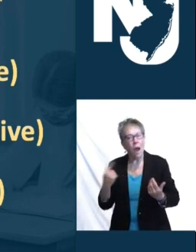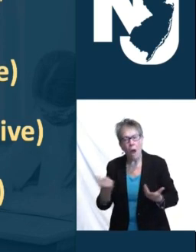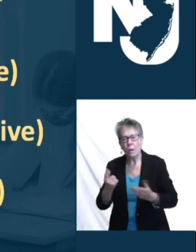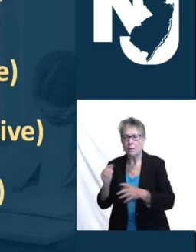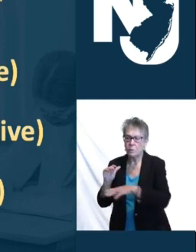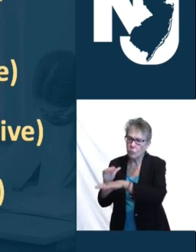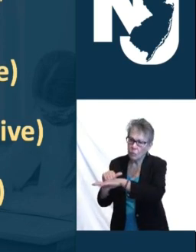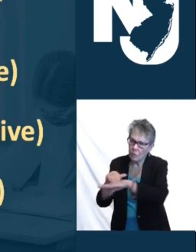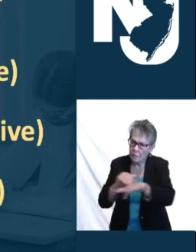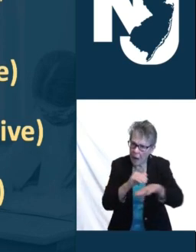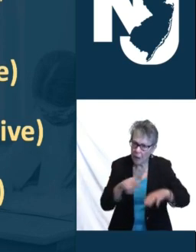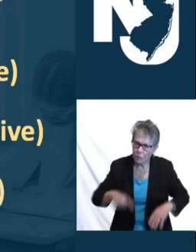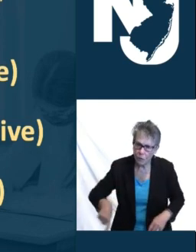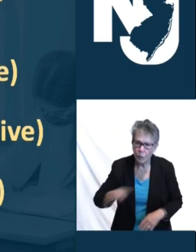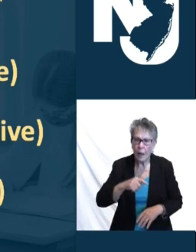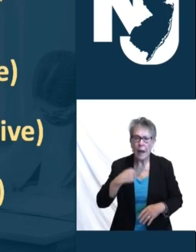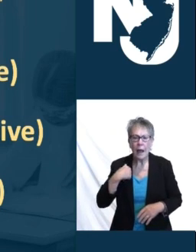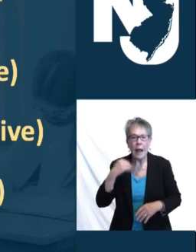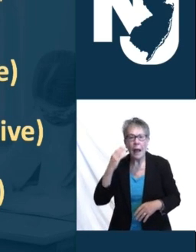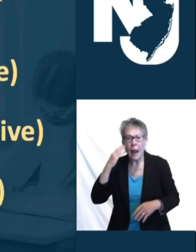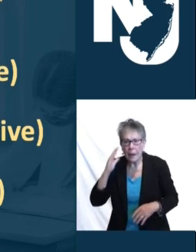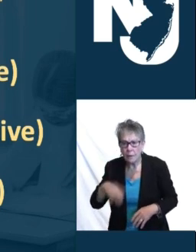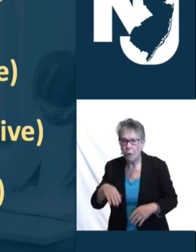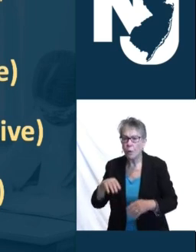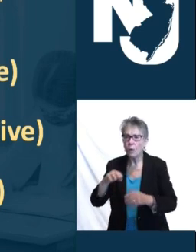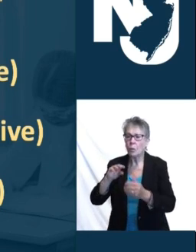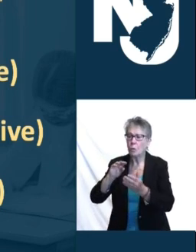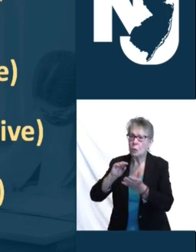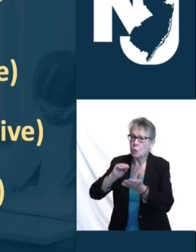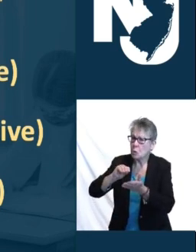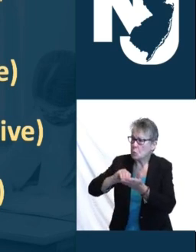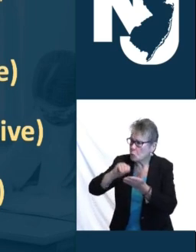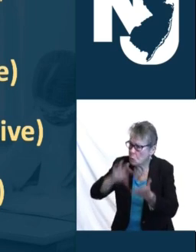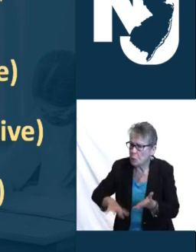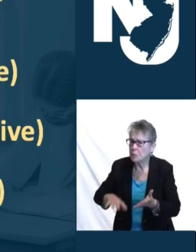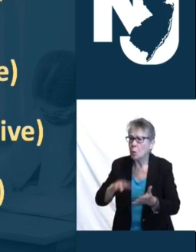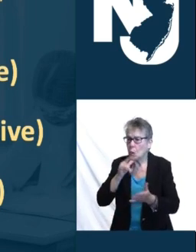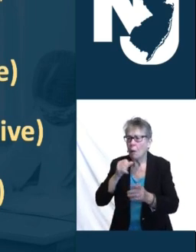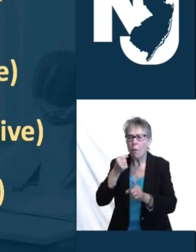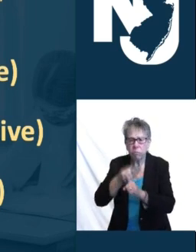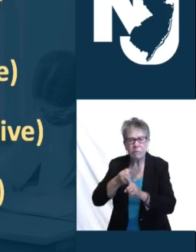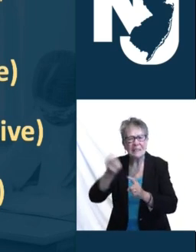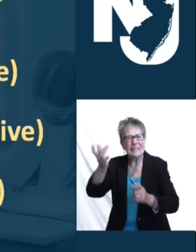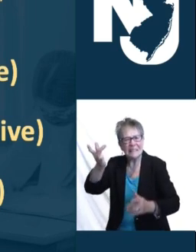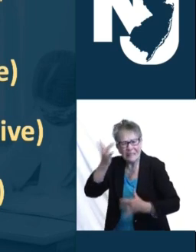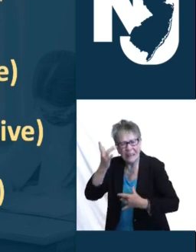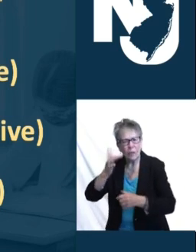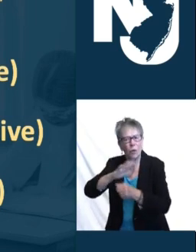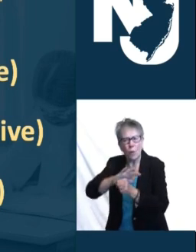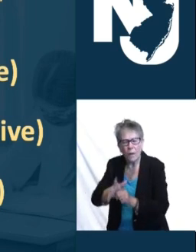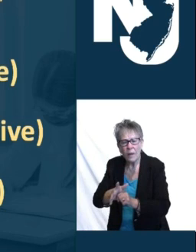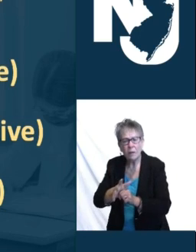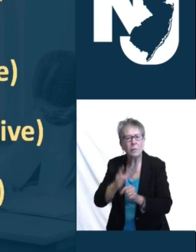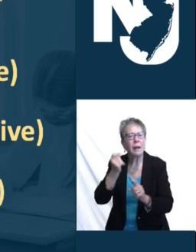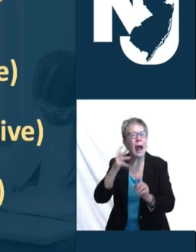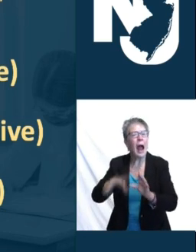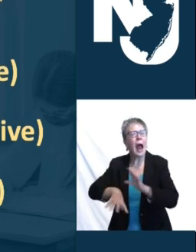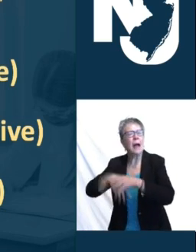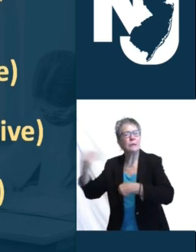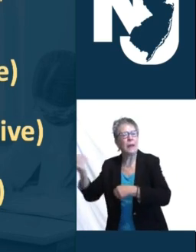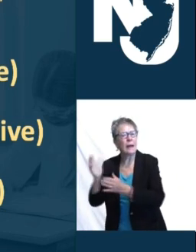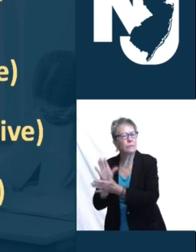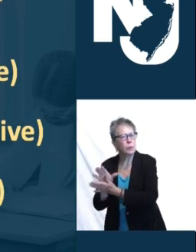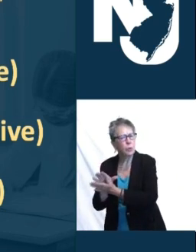are other cases among students and staff through general community spread, which are not part of these numbers, as these track